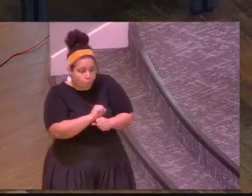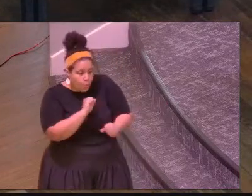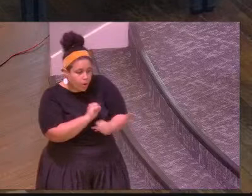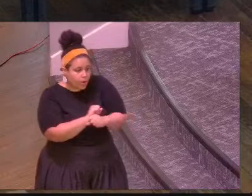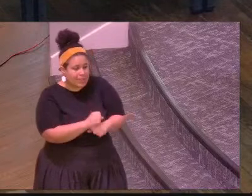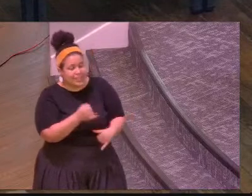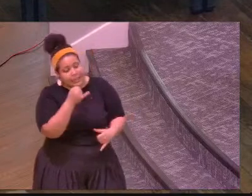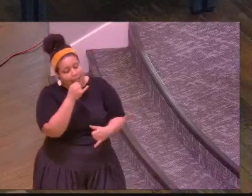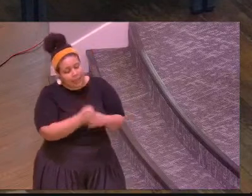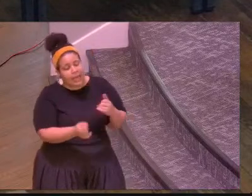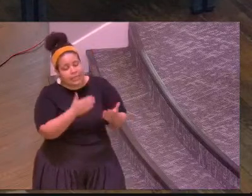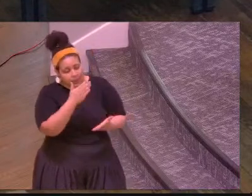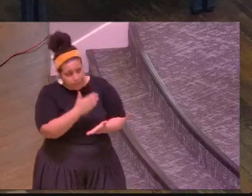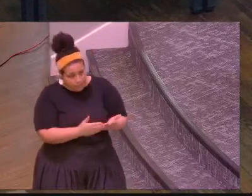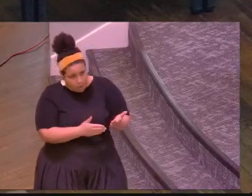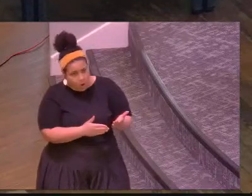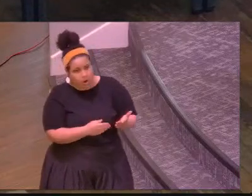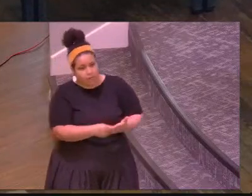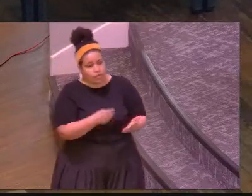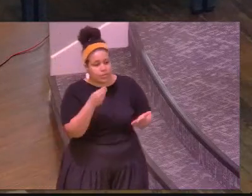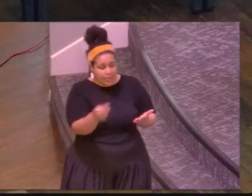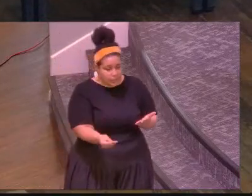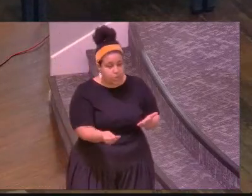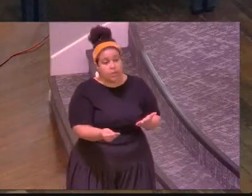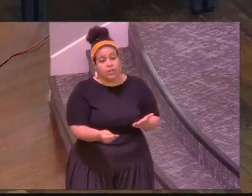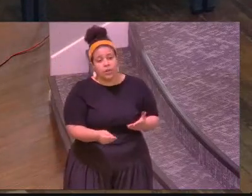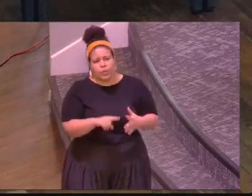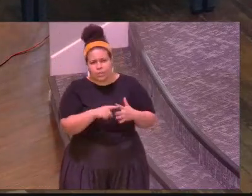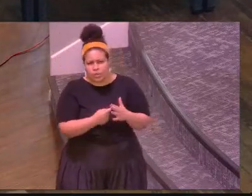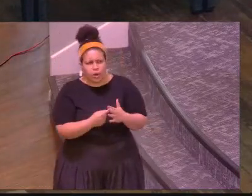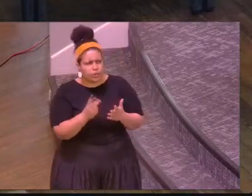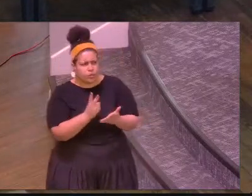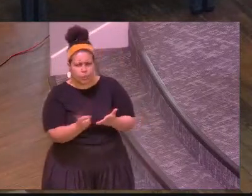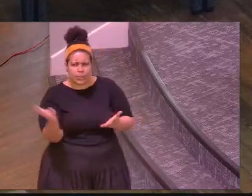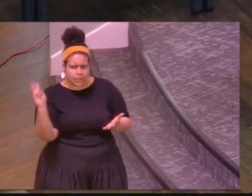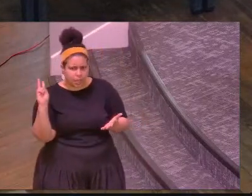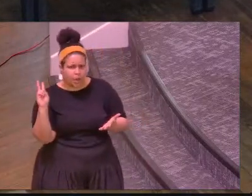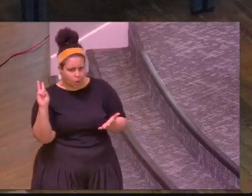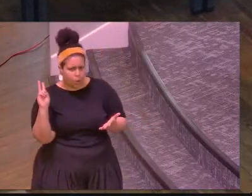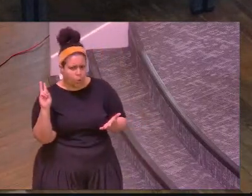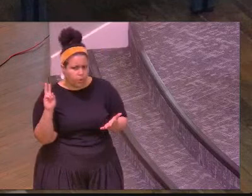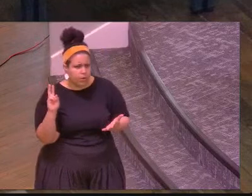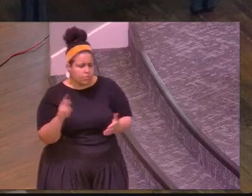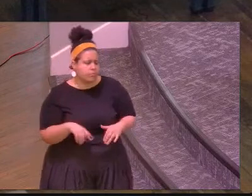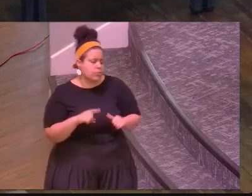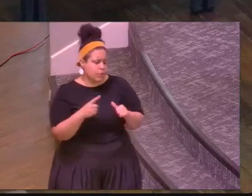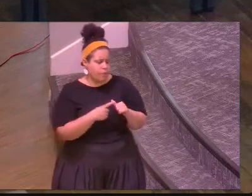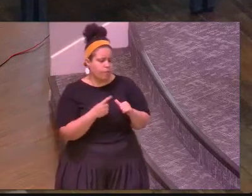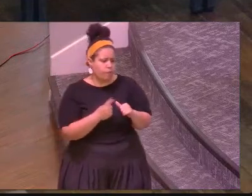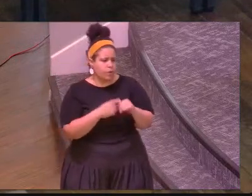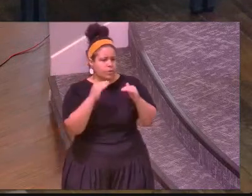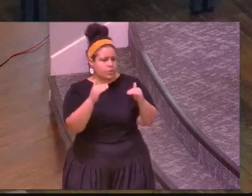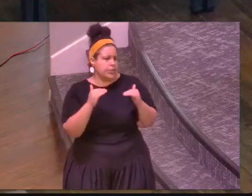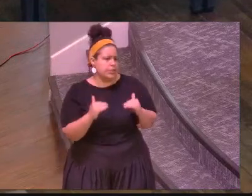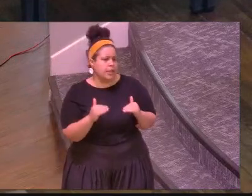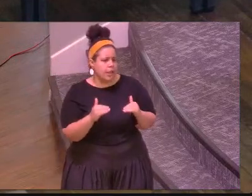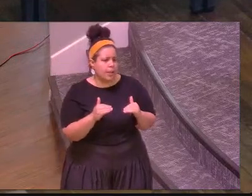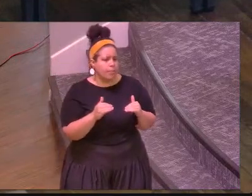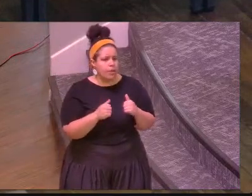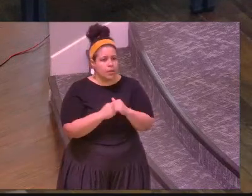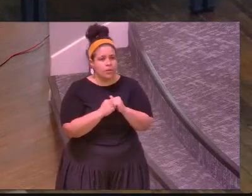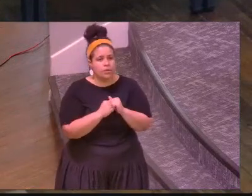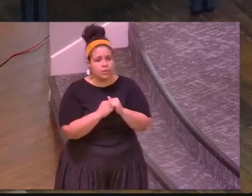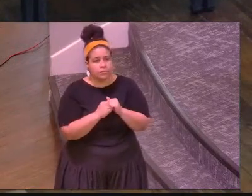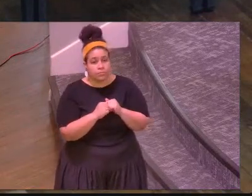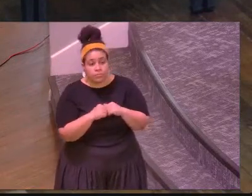transaction. We started this over a year ago with the referendum resolution being the first step, and then of course the referendum itself in